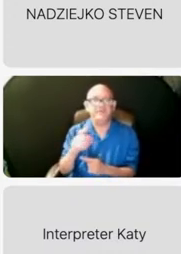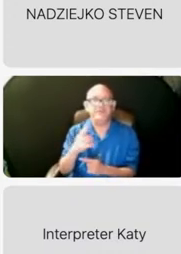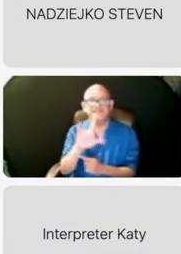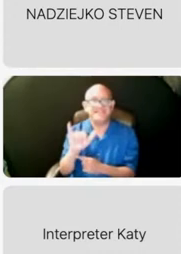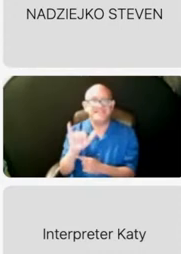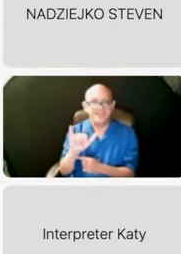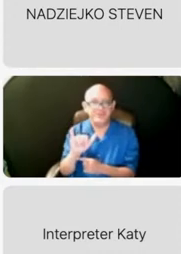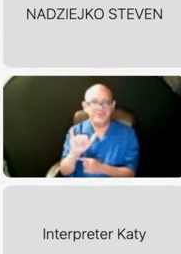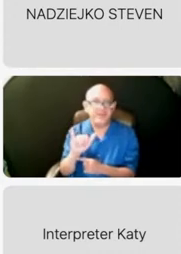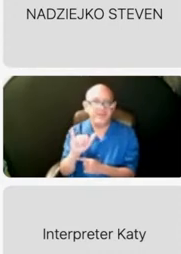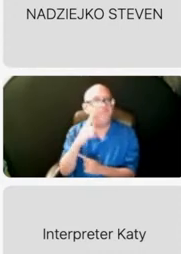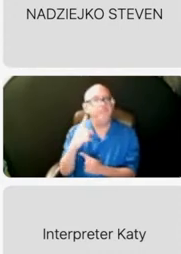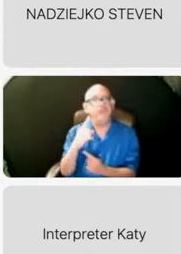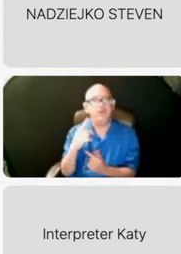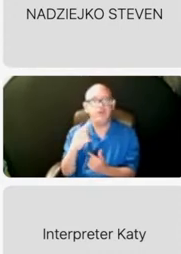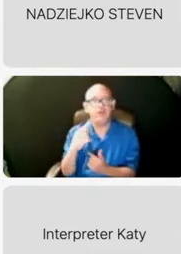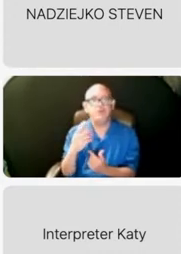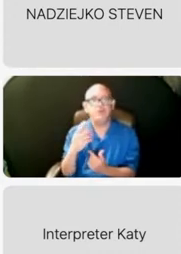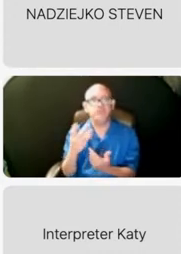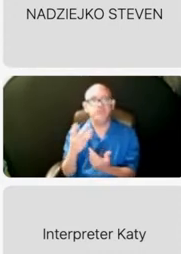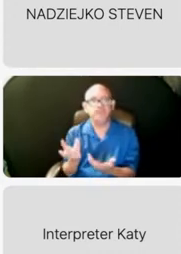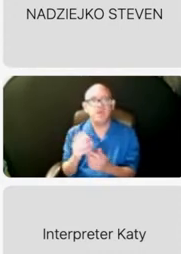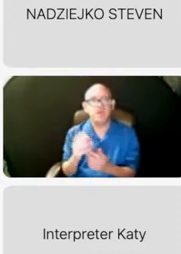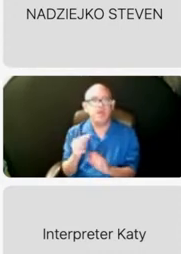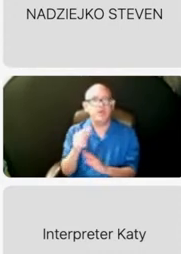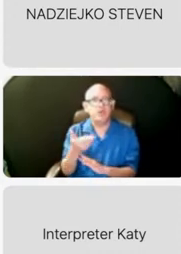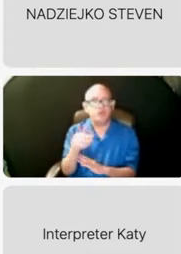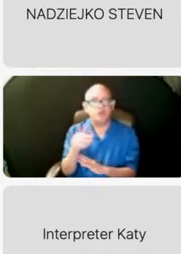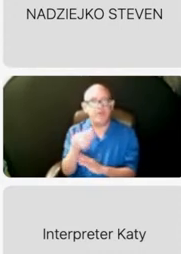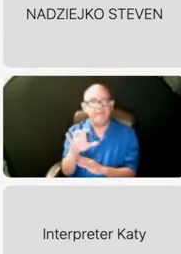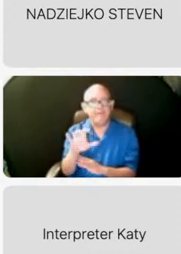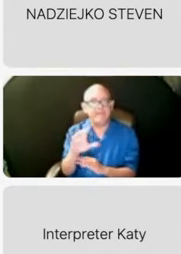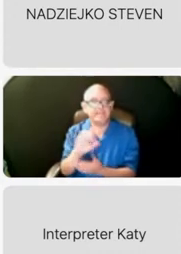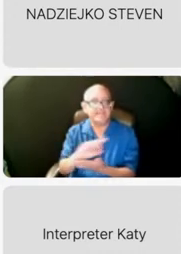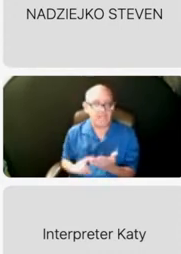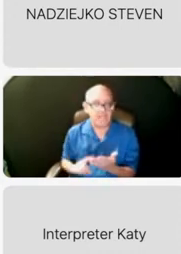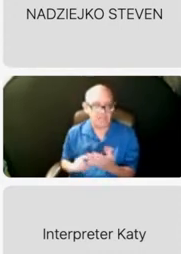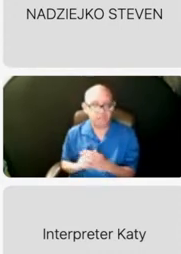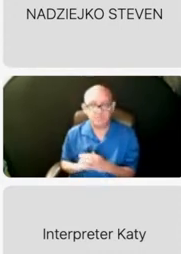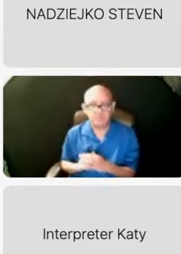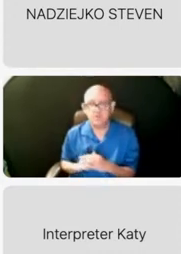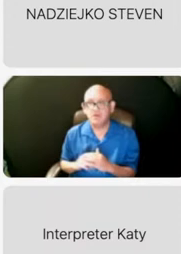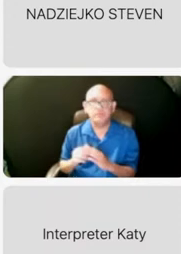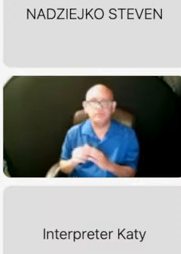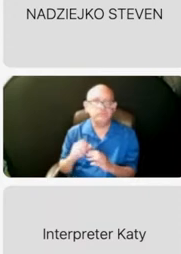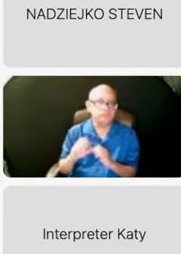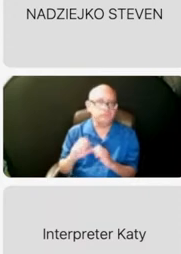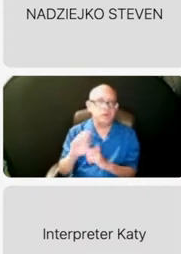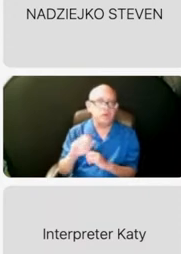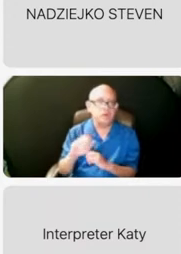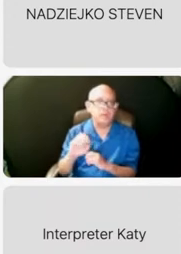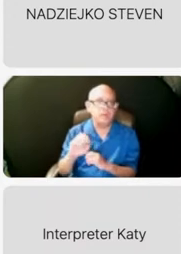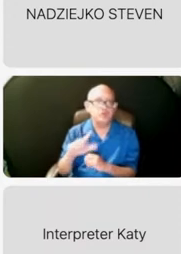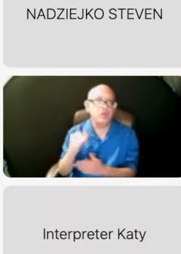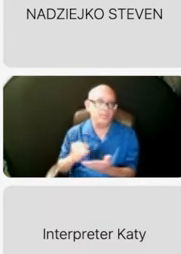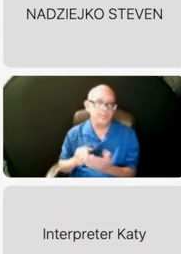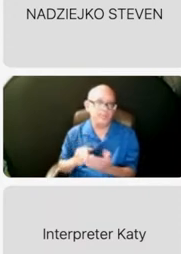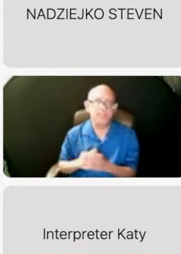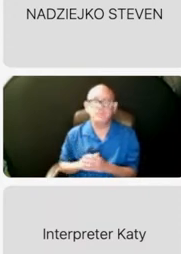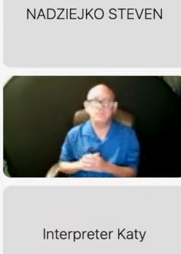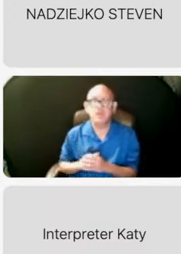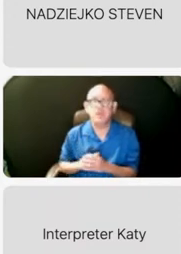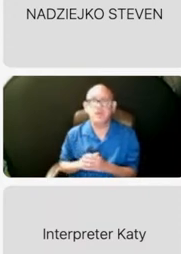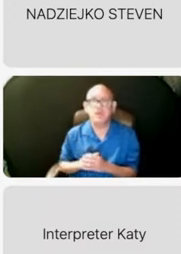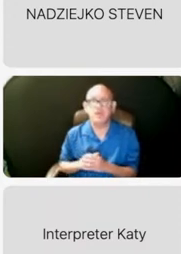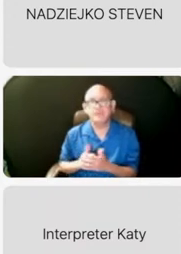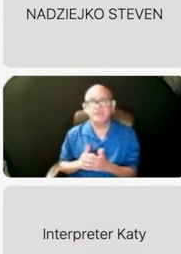as graphic design and commercial arts so i mean you know what we're providing